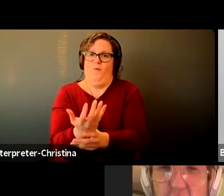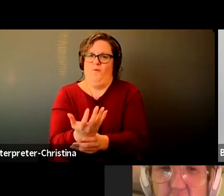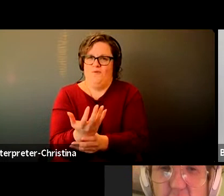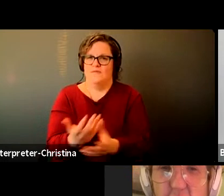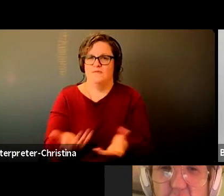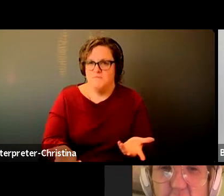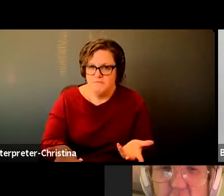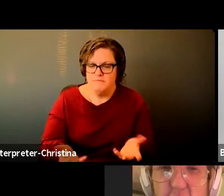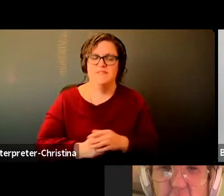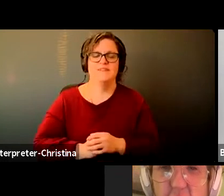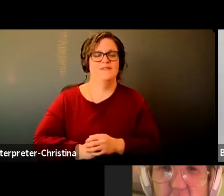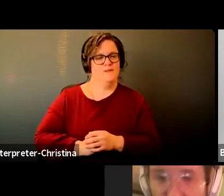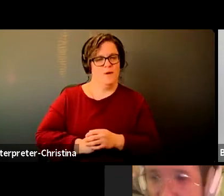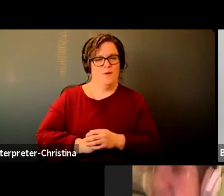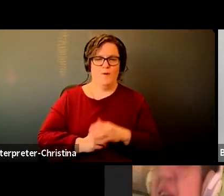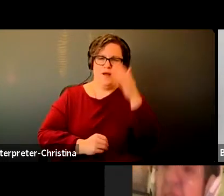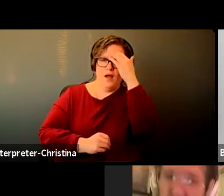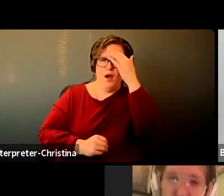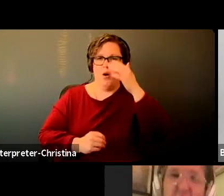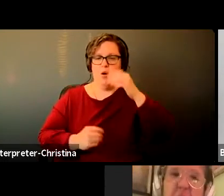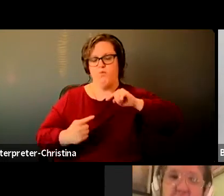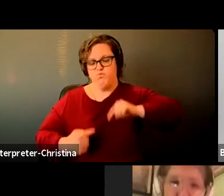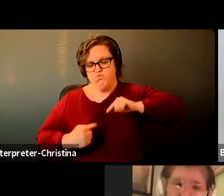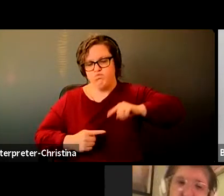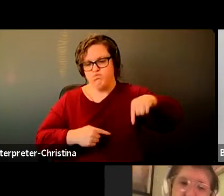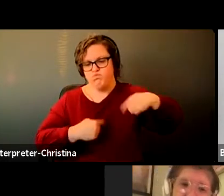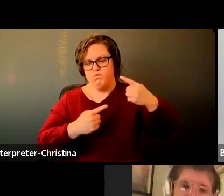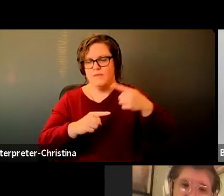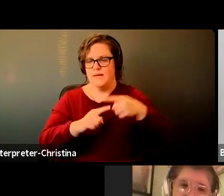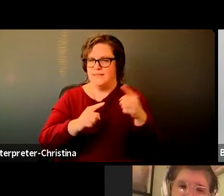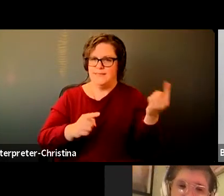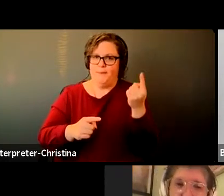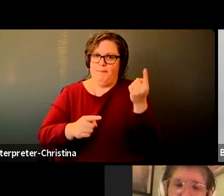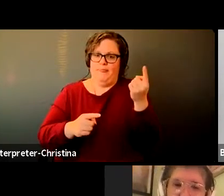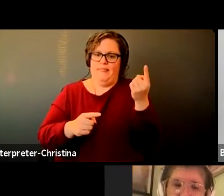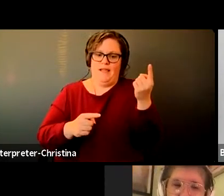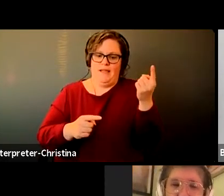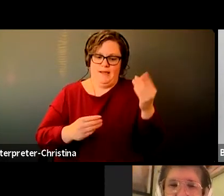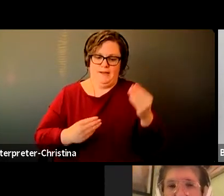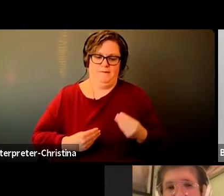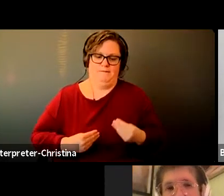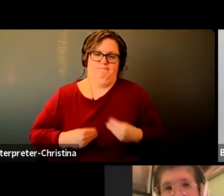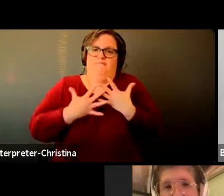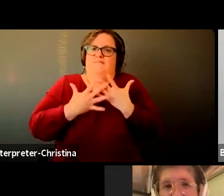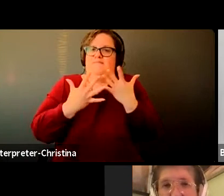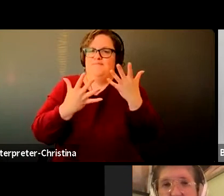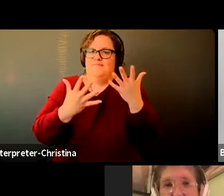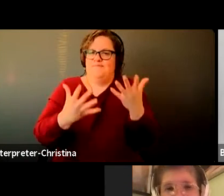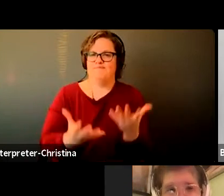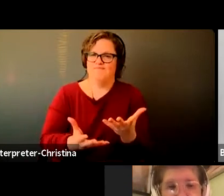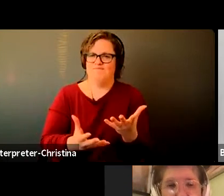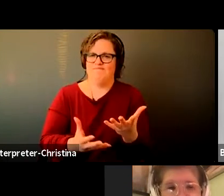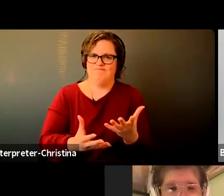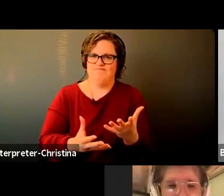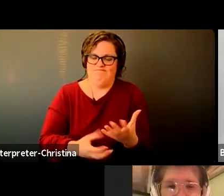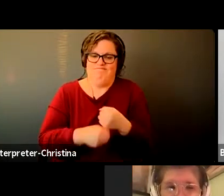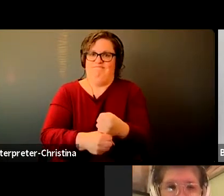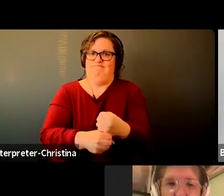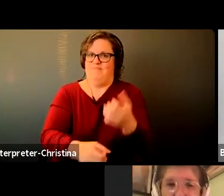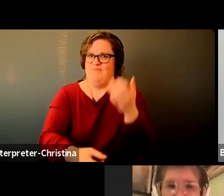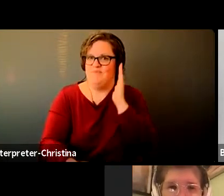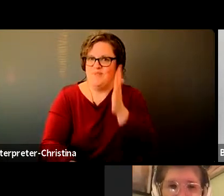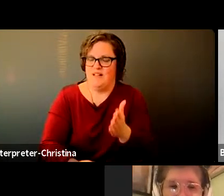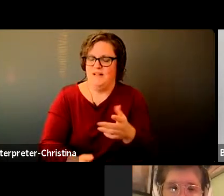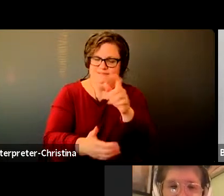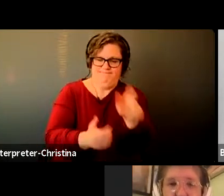but I can feel something emerging, and that something came from the pandemic in that sense. And then I